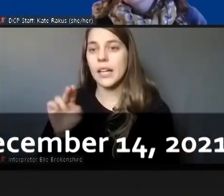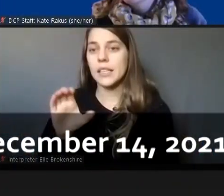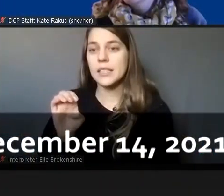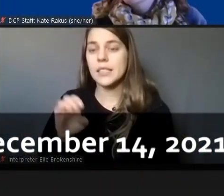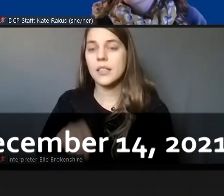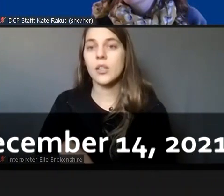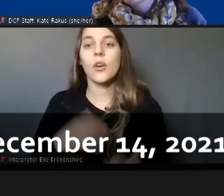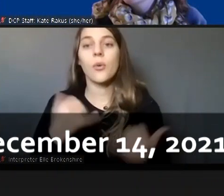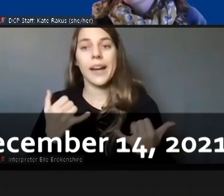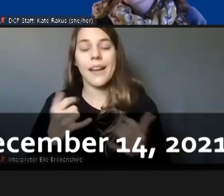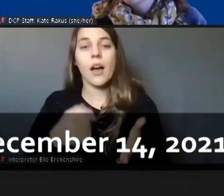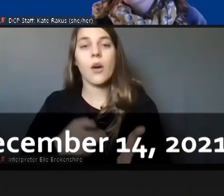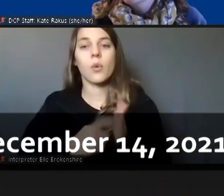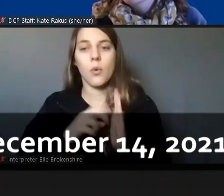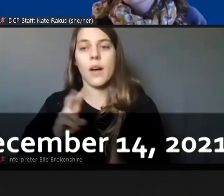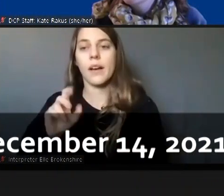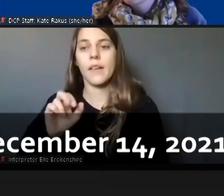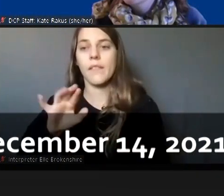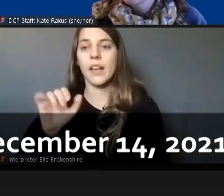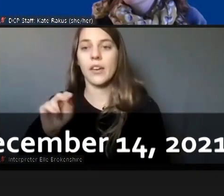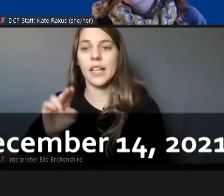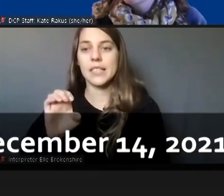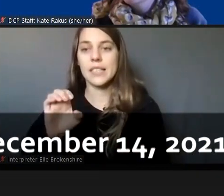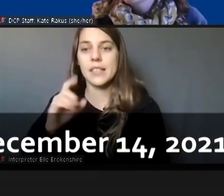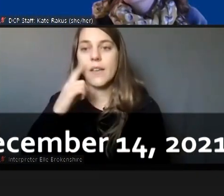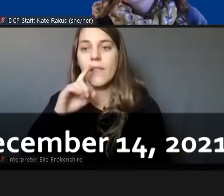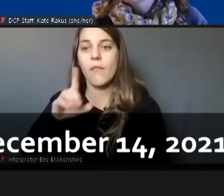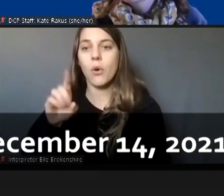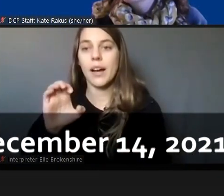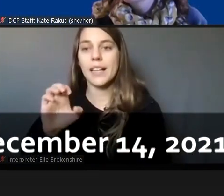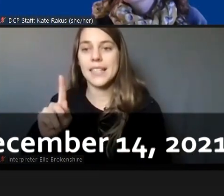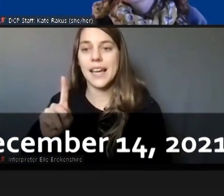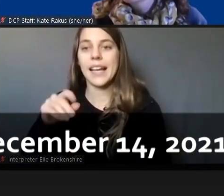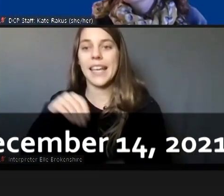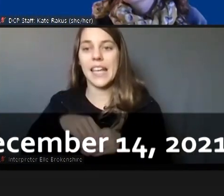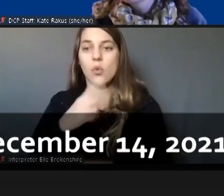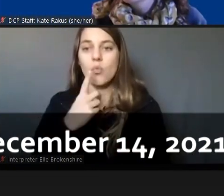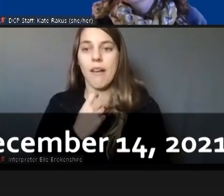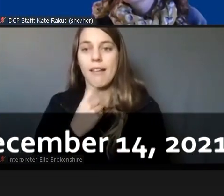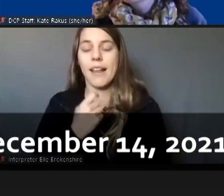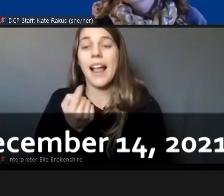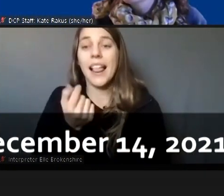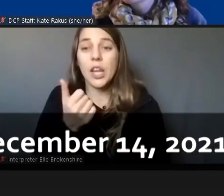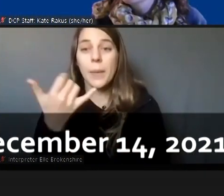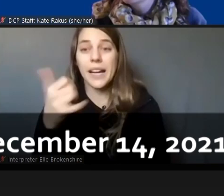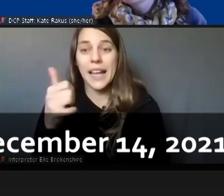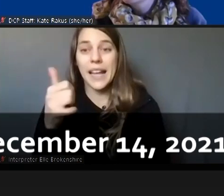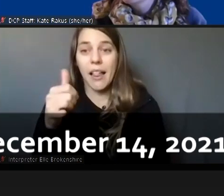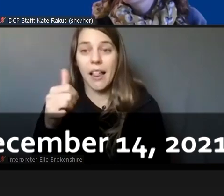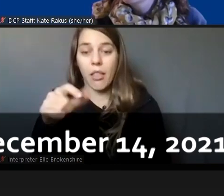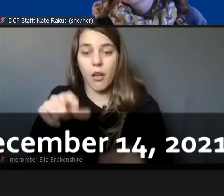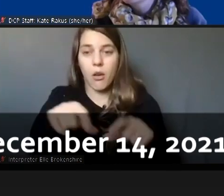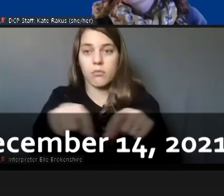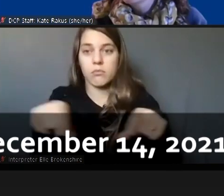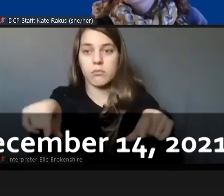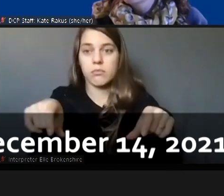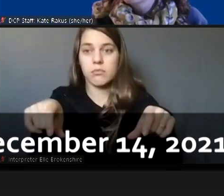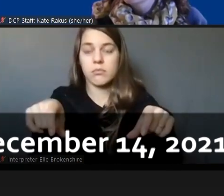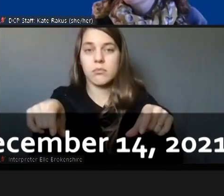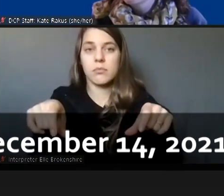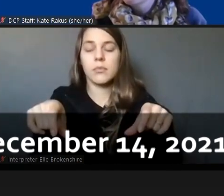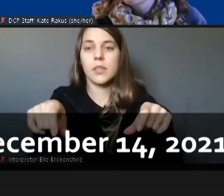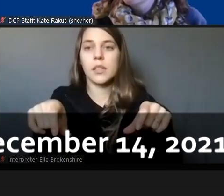need a variance to do a deck in the red. Okay. There's a little bit of yellow in the current example